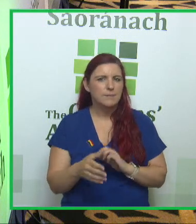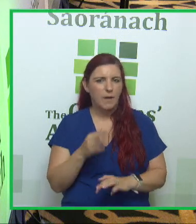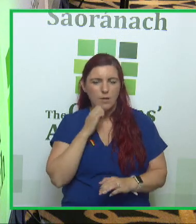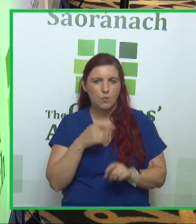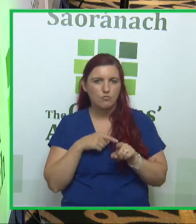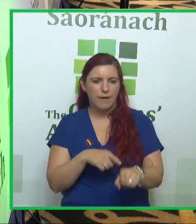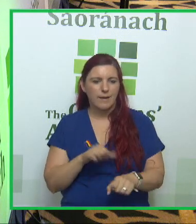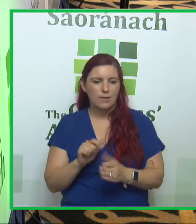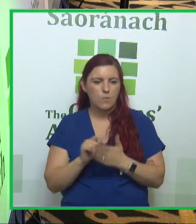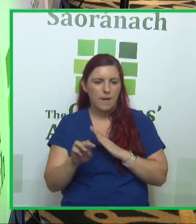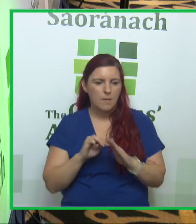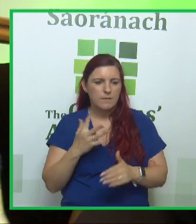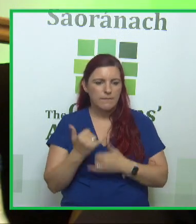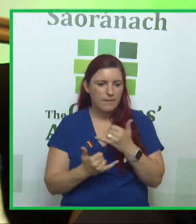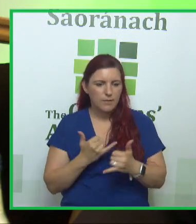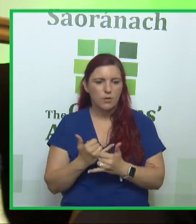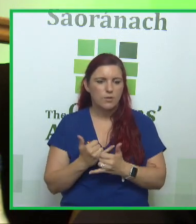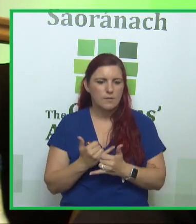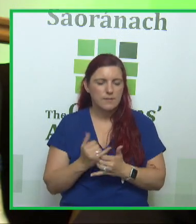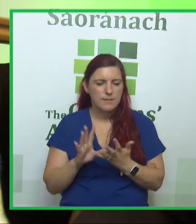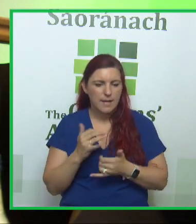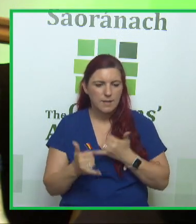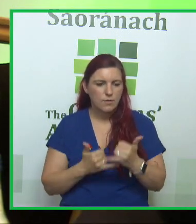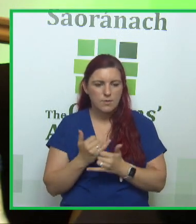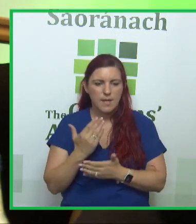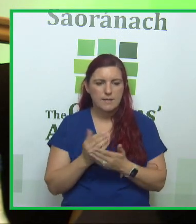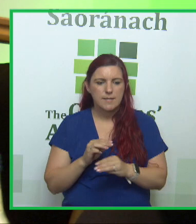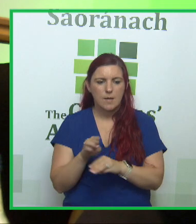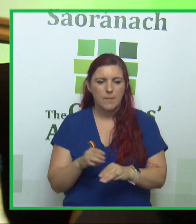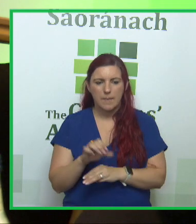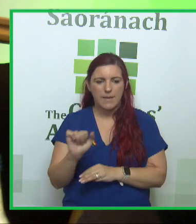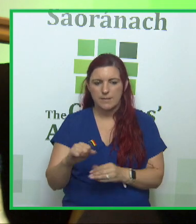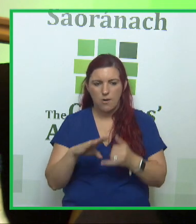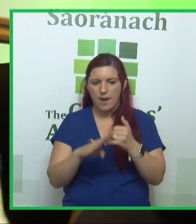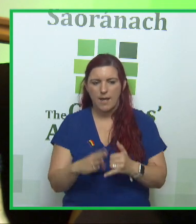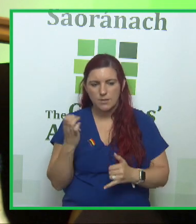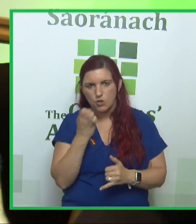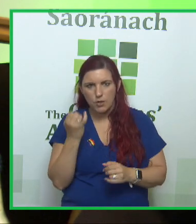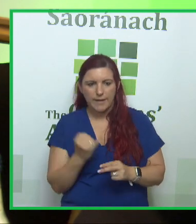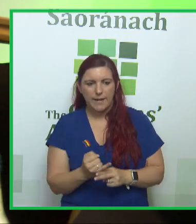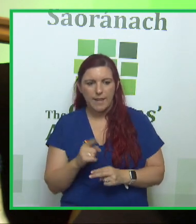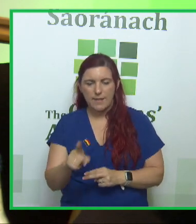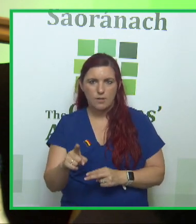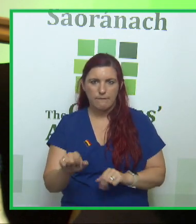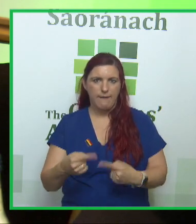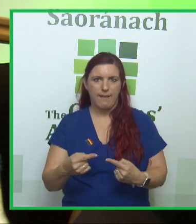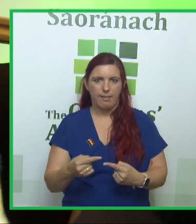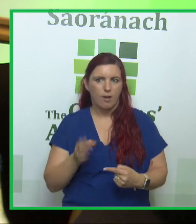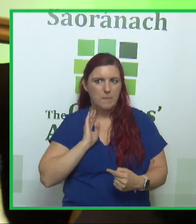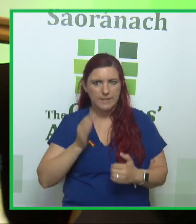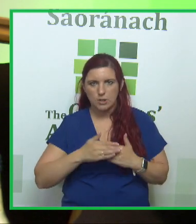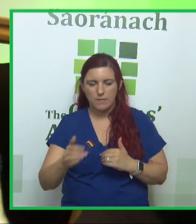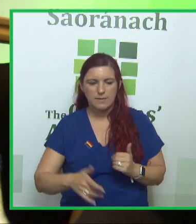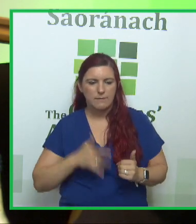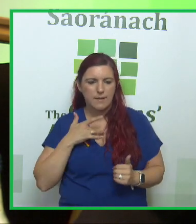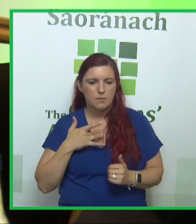12 months, 5 years, 10 years, and some people, that's their final accommodation. So we